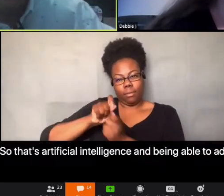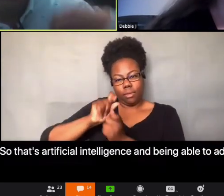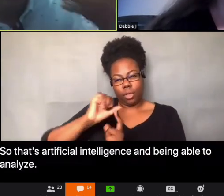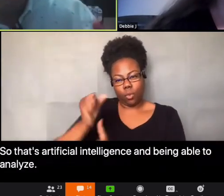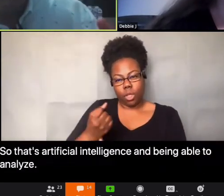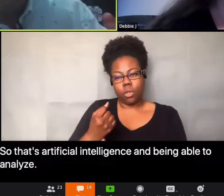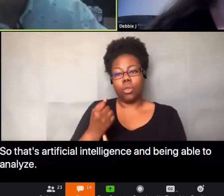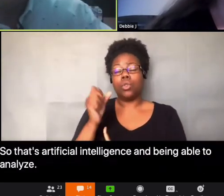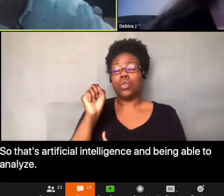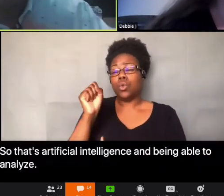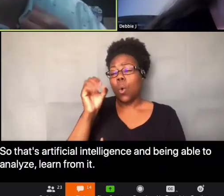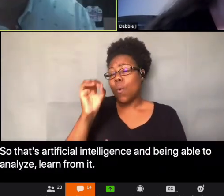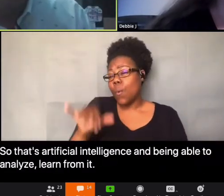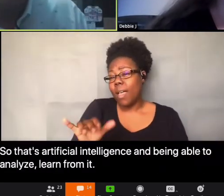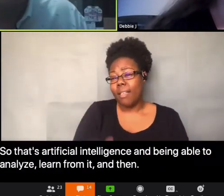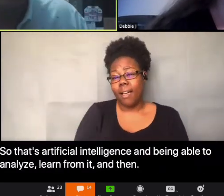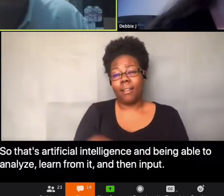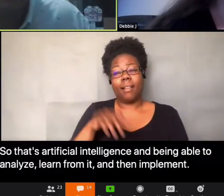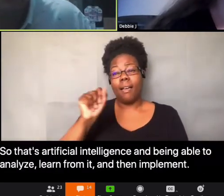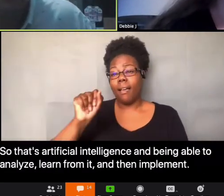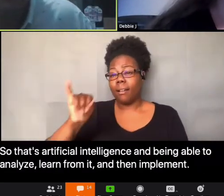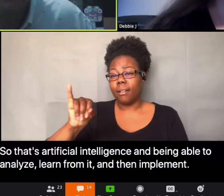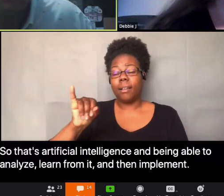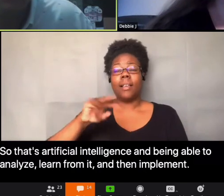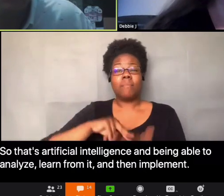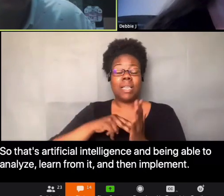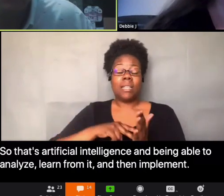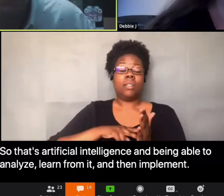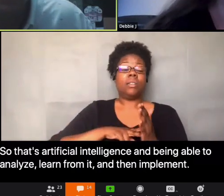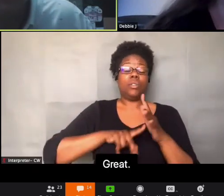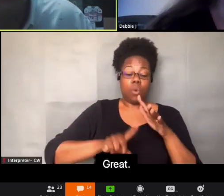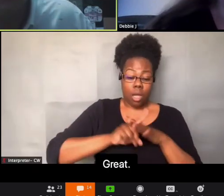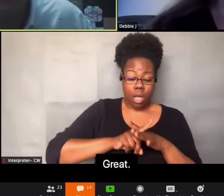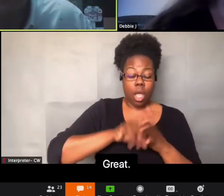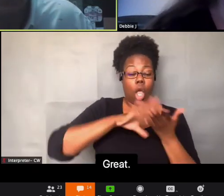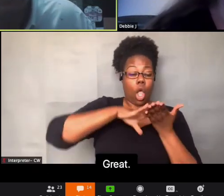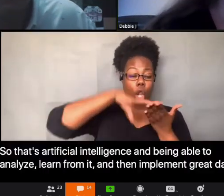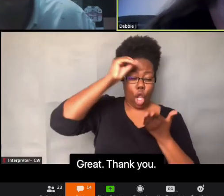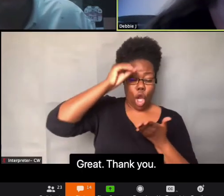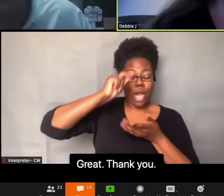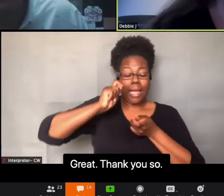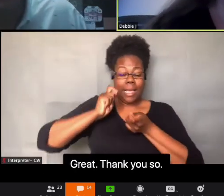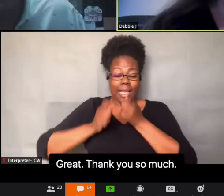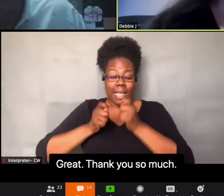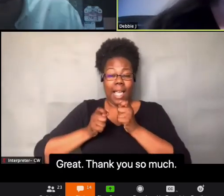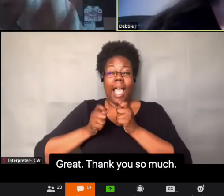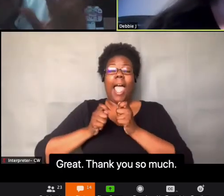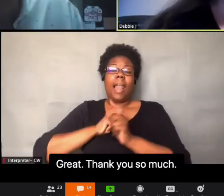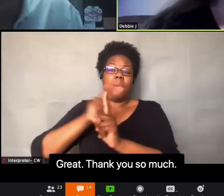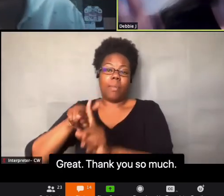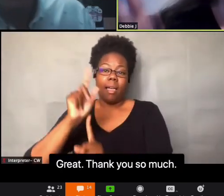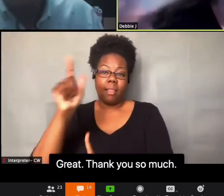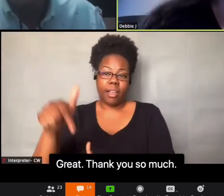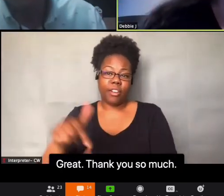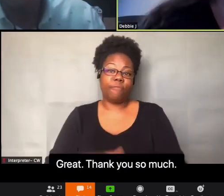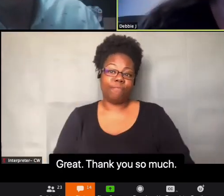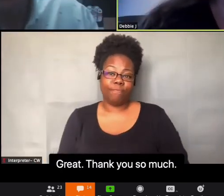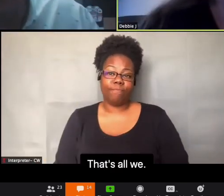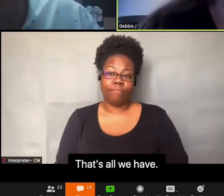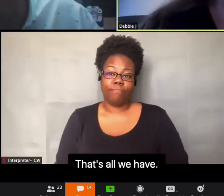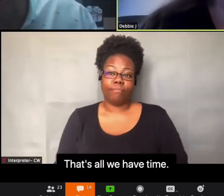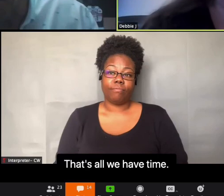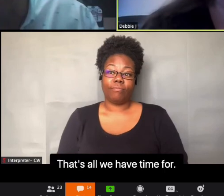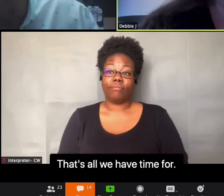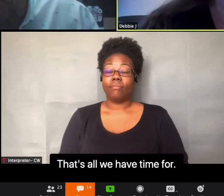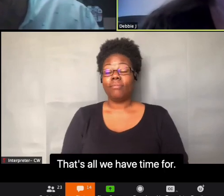analyze, learn from it, and then implement. Great. Thank you so much. Unfortunately, that's yeah. all we have